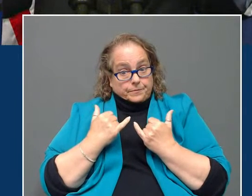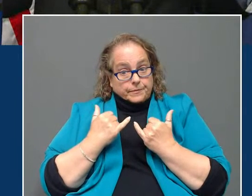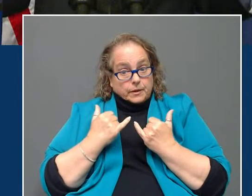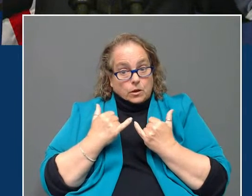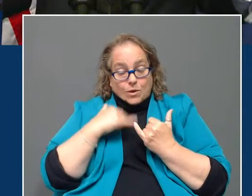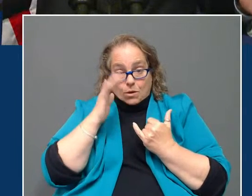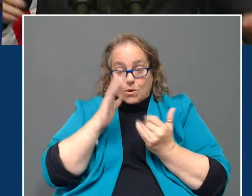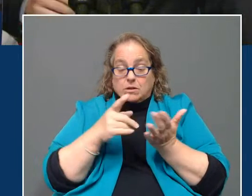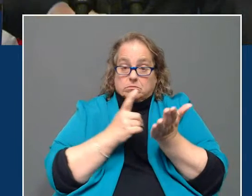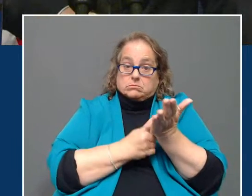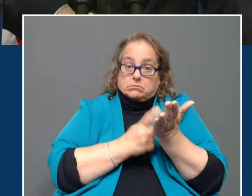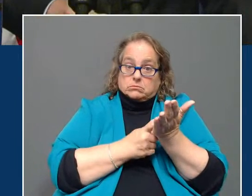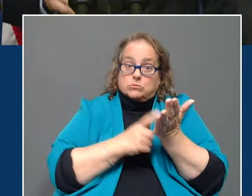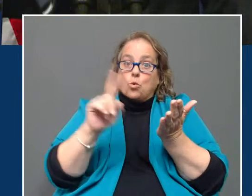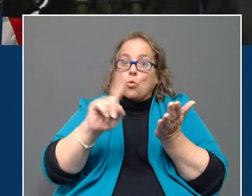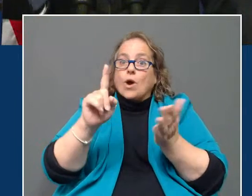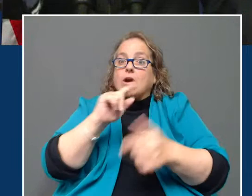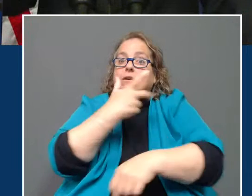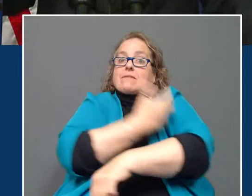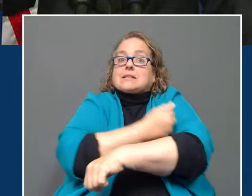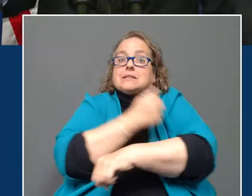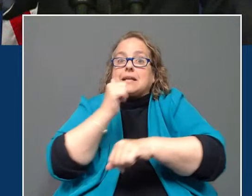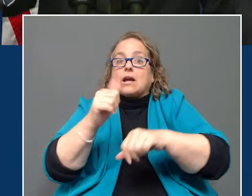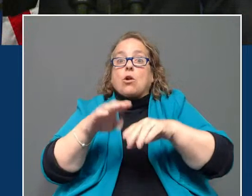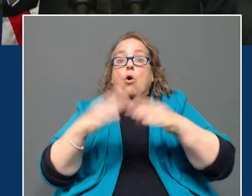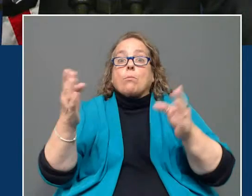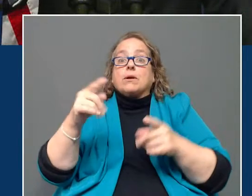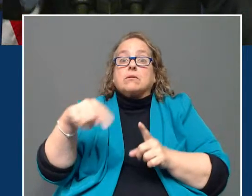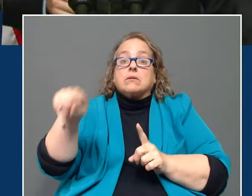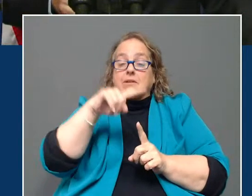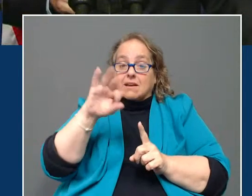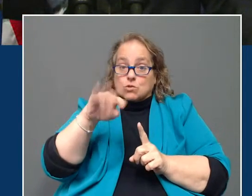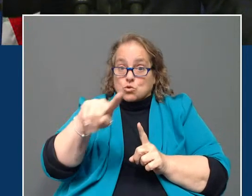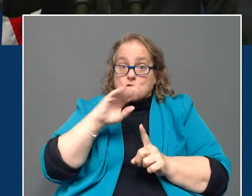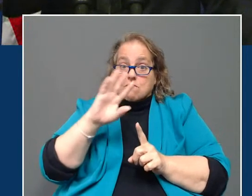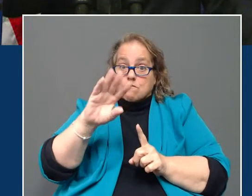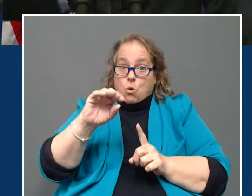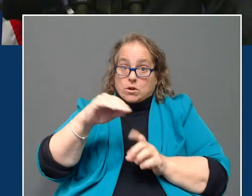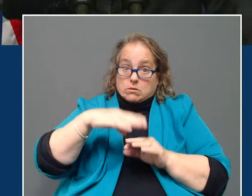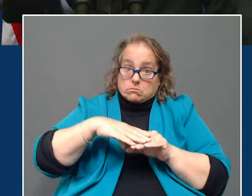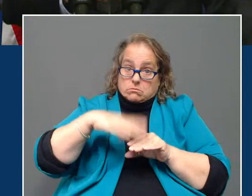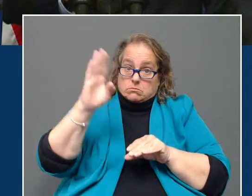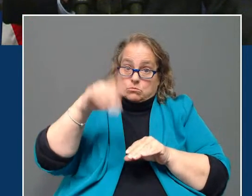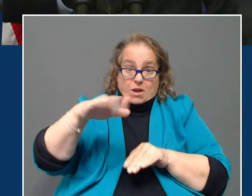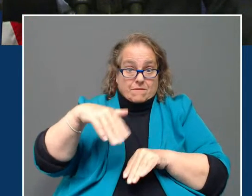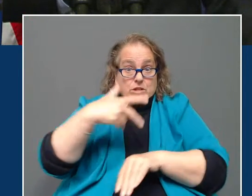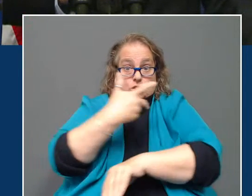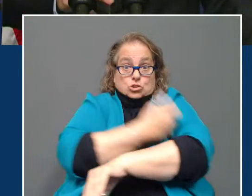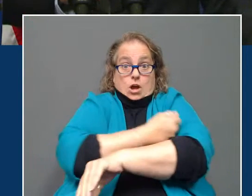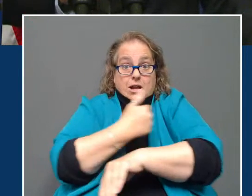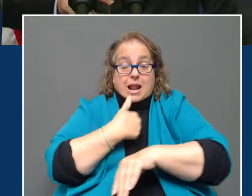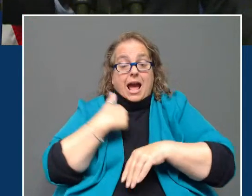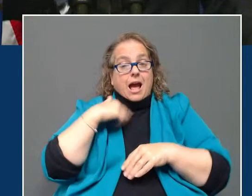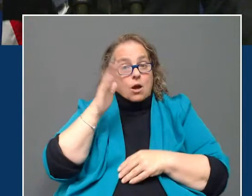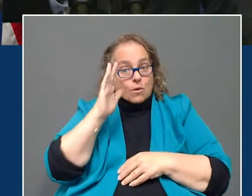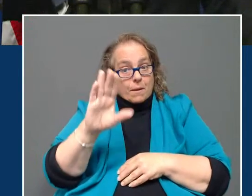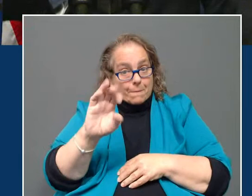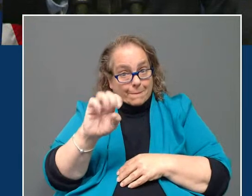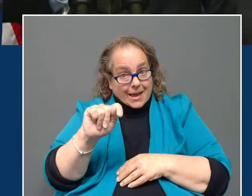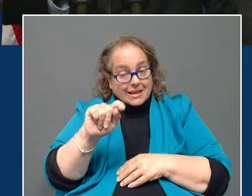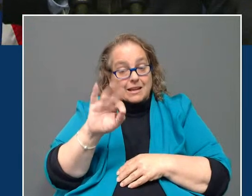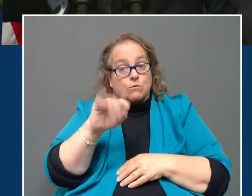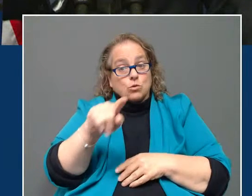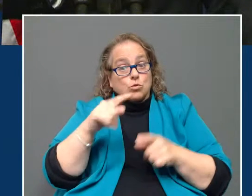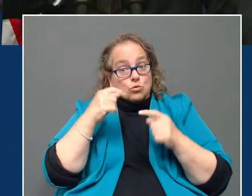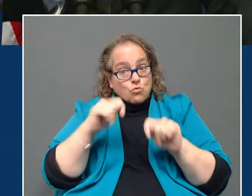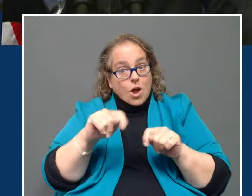about places where vaccinations are open. So if you are 40 and up and you haven't gotten vaccinated yet, I will bet that if you try, you can